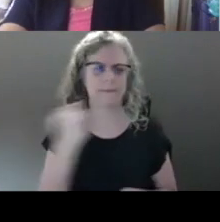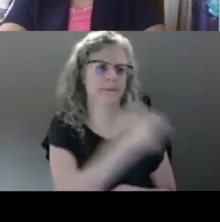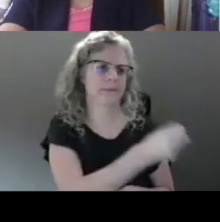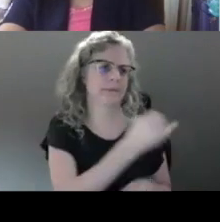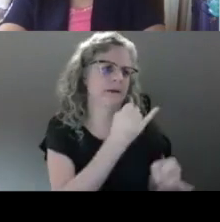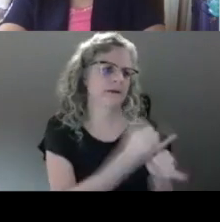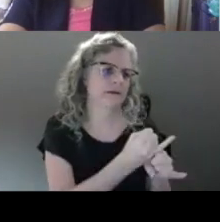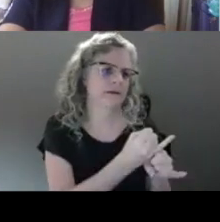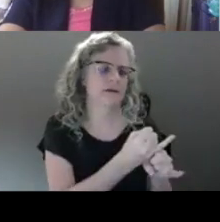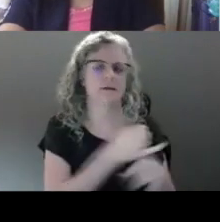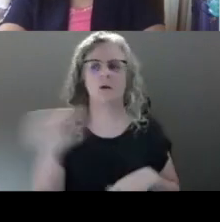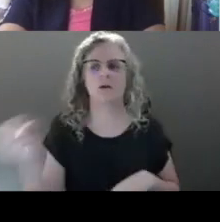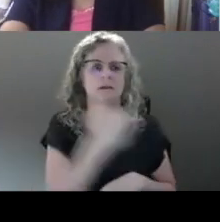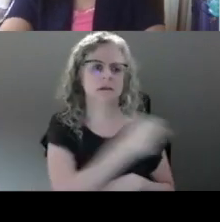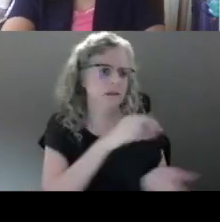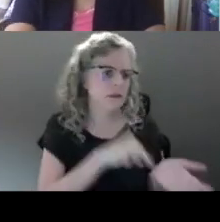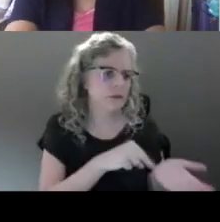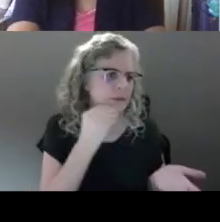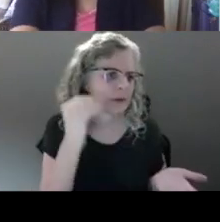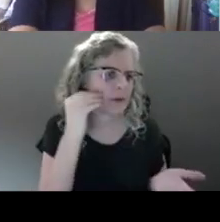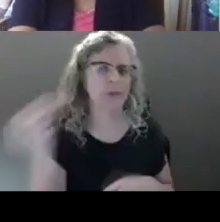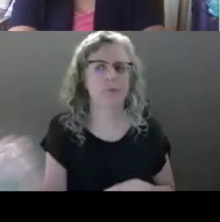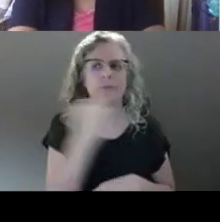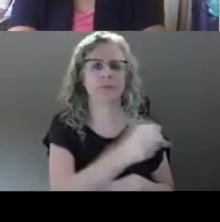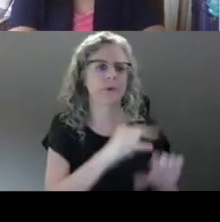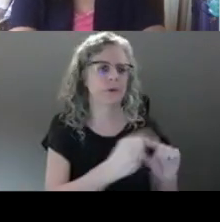independently within the community.